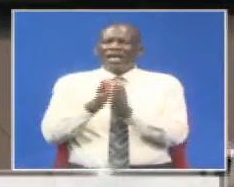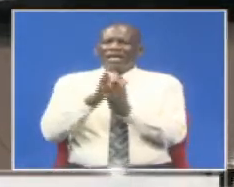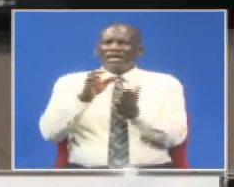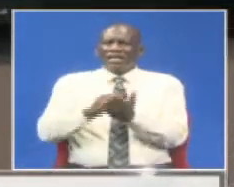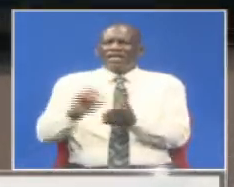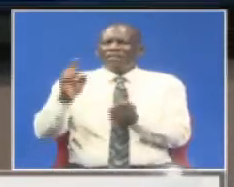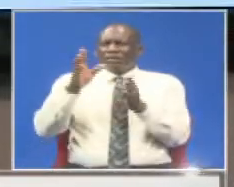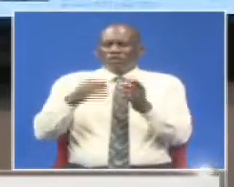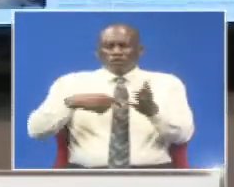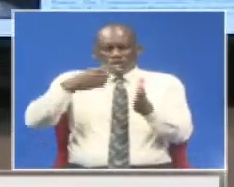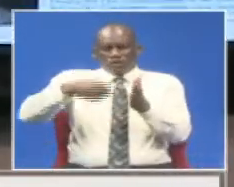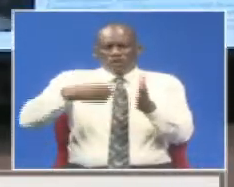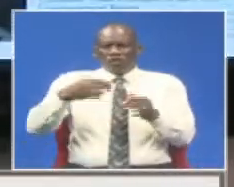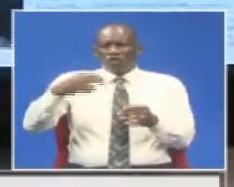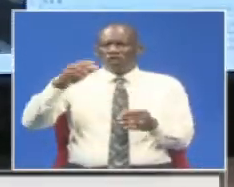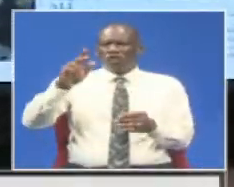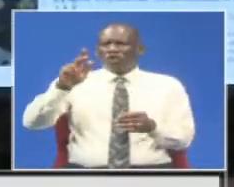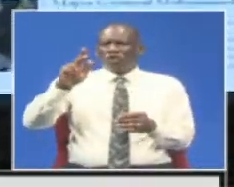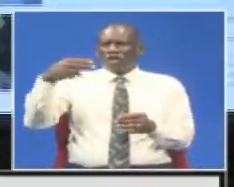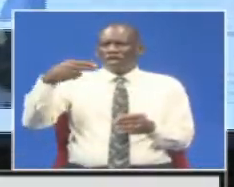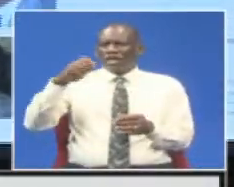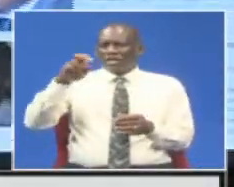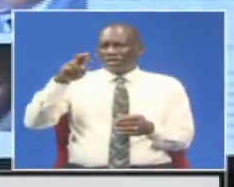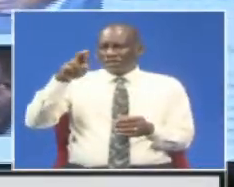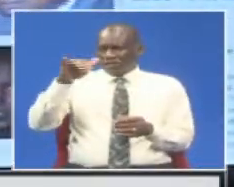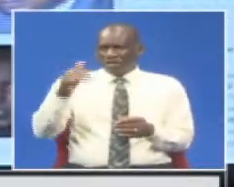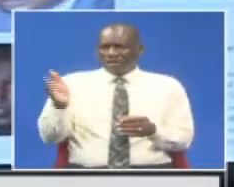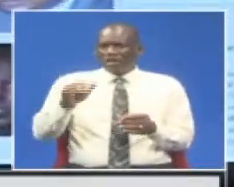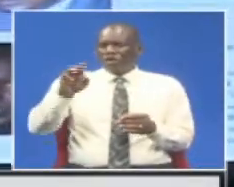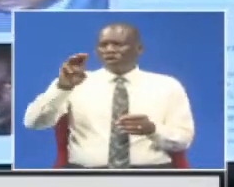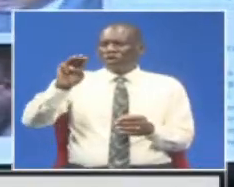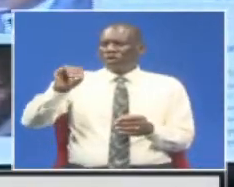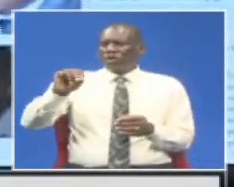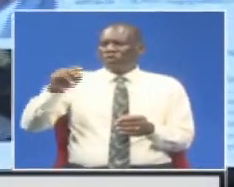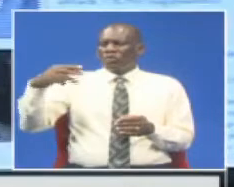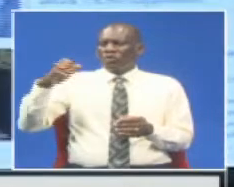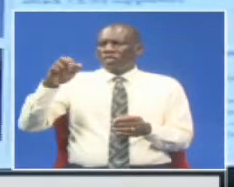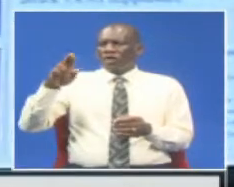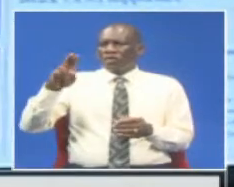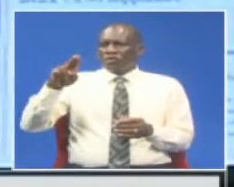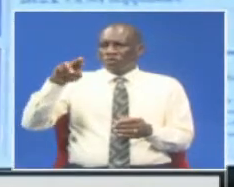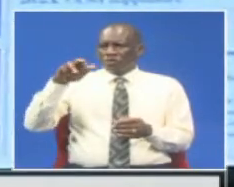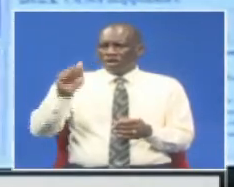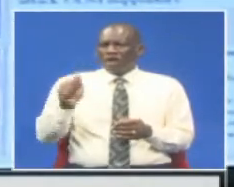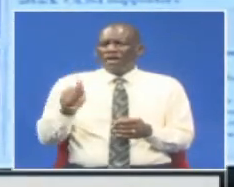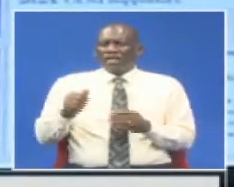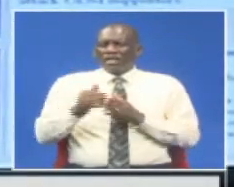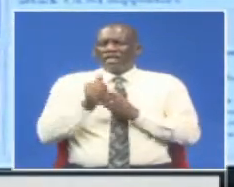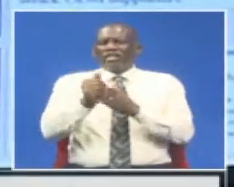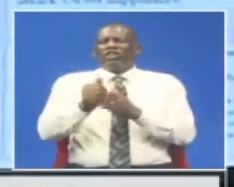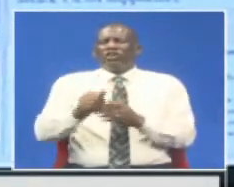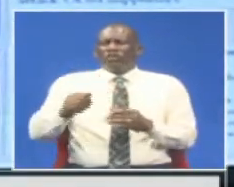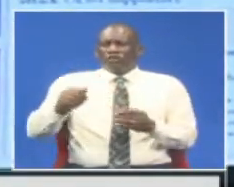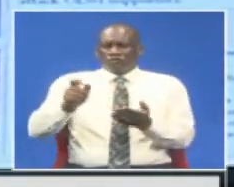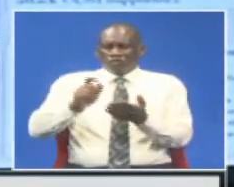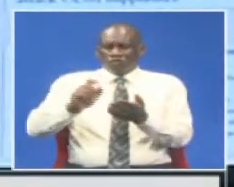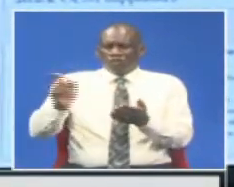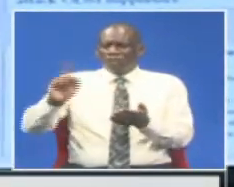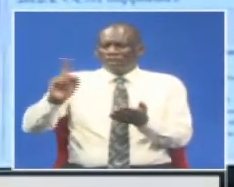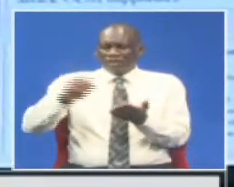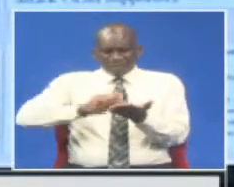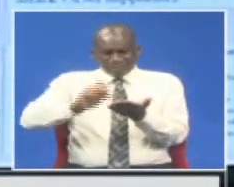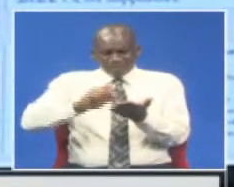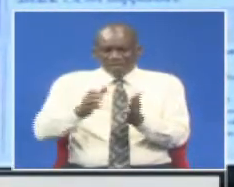of Industrialization Henry Koskei, Francis Muthaura, who was the then Head of Public Service, Cabinet Secretary and Chairman of